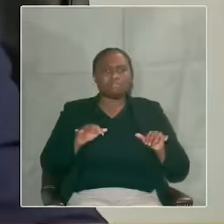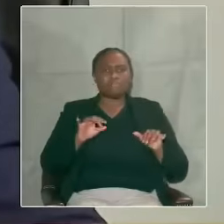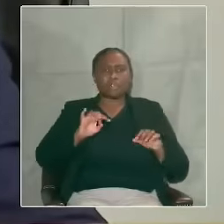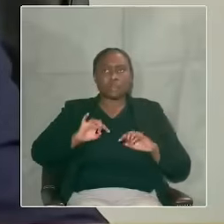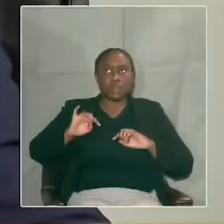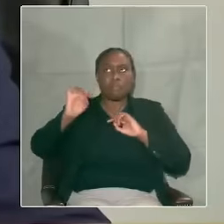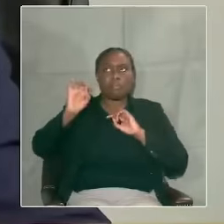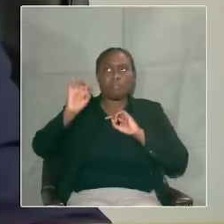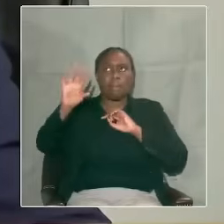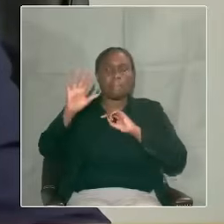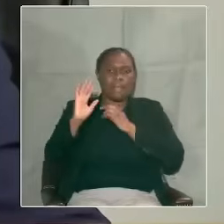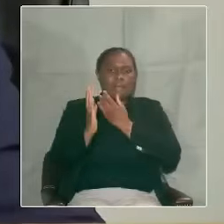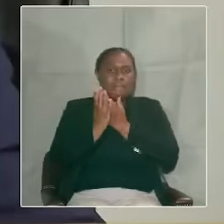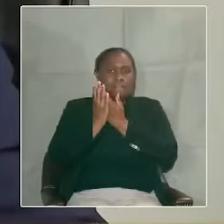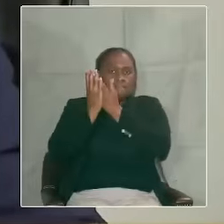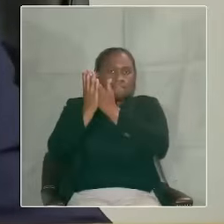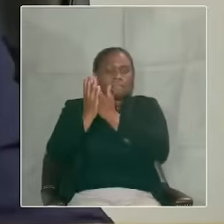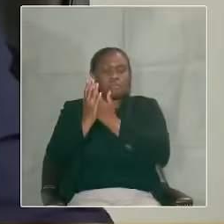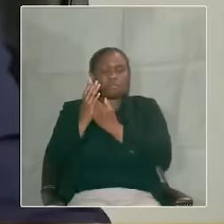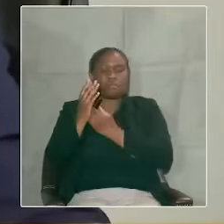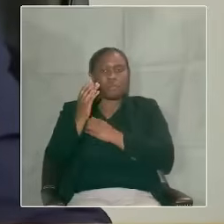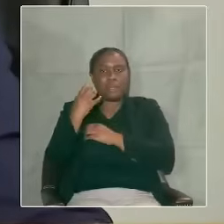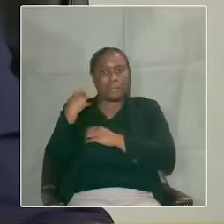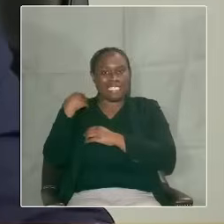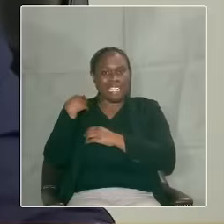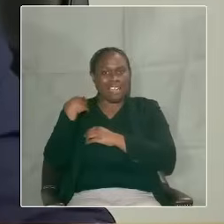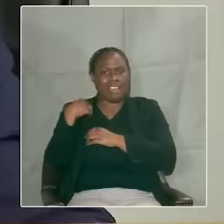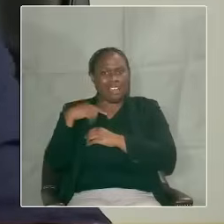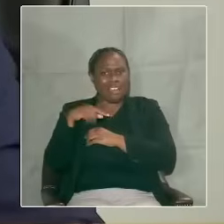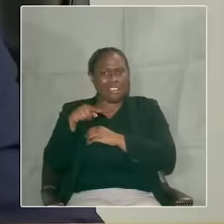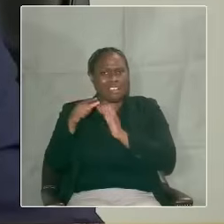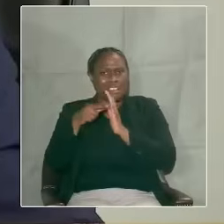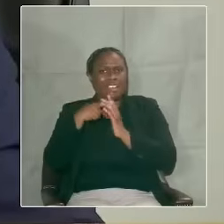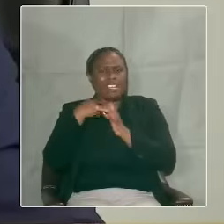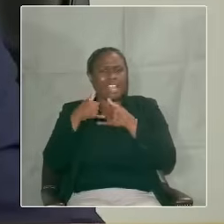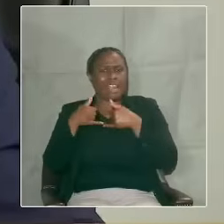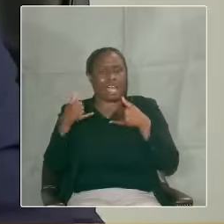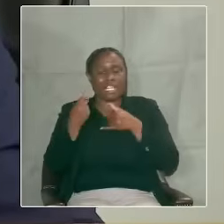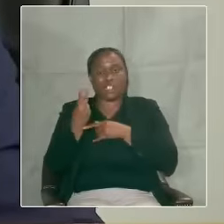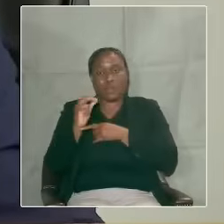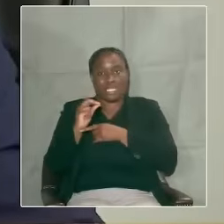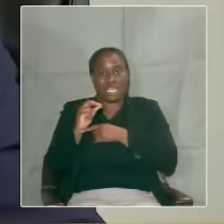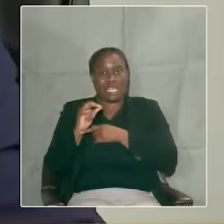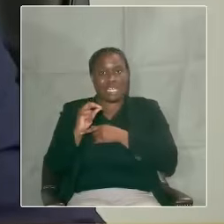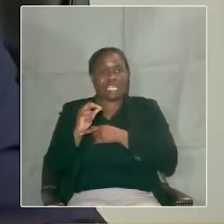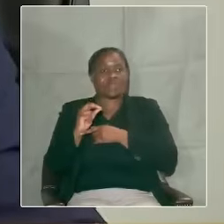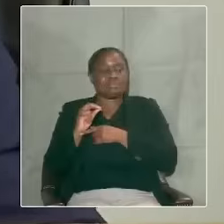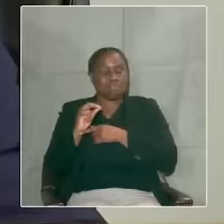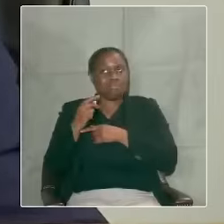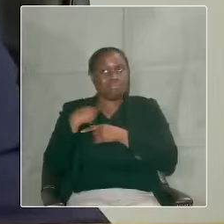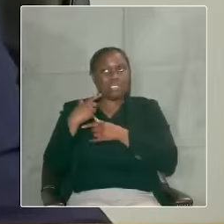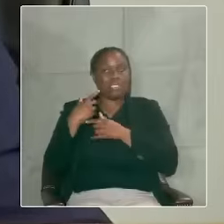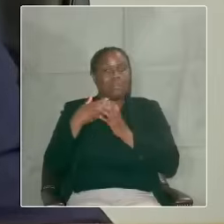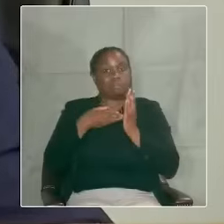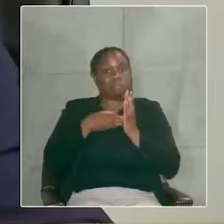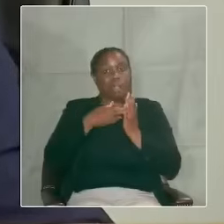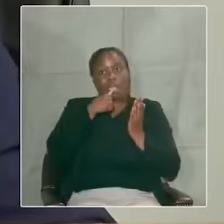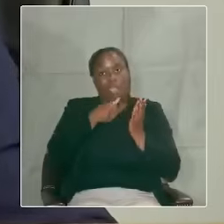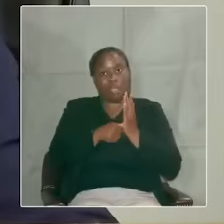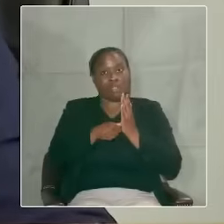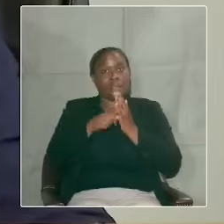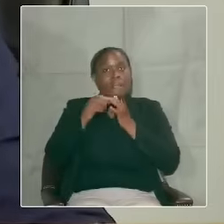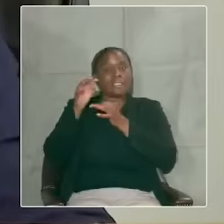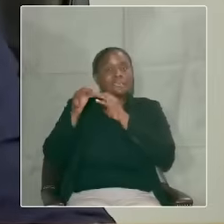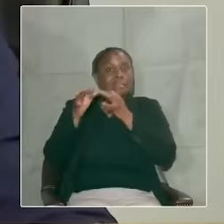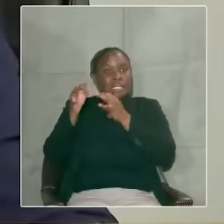the Minister, the one that was due on the 20th, where I described, or I